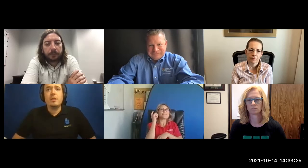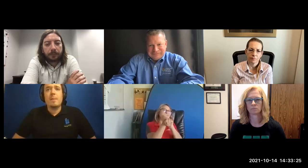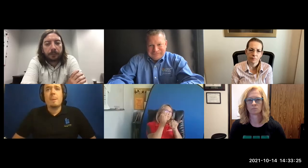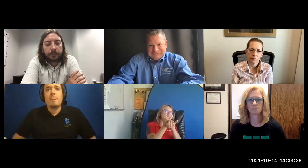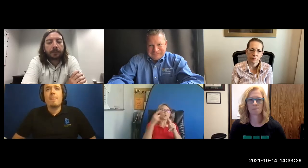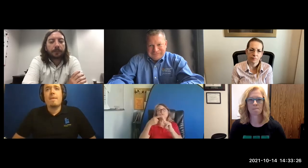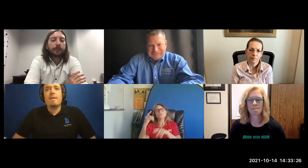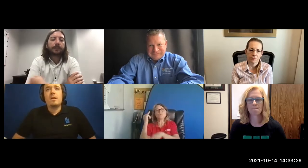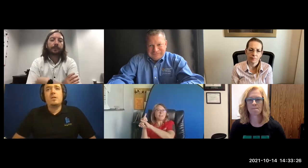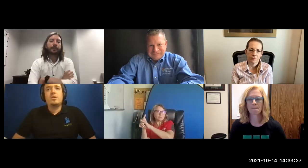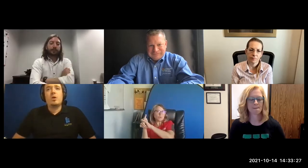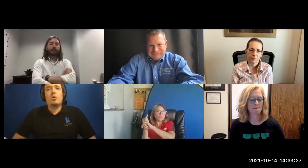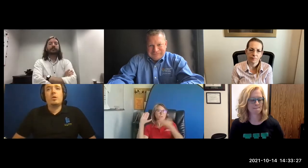improvement.